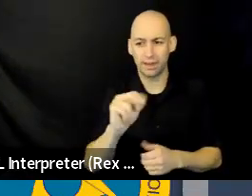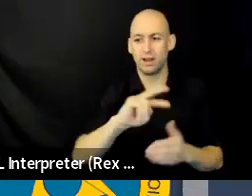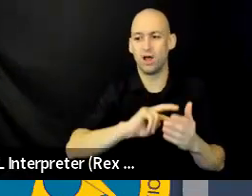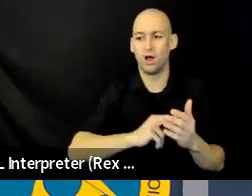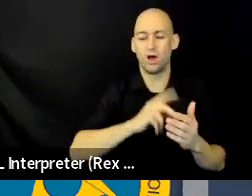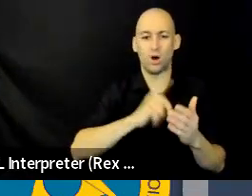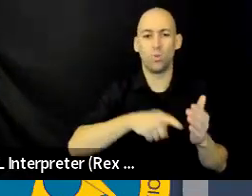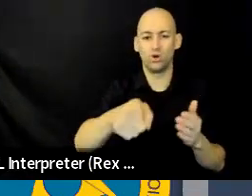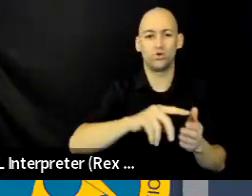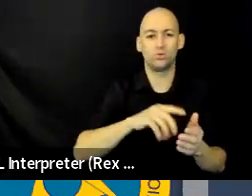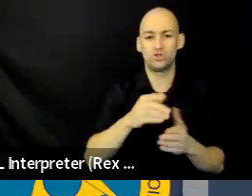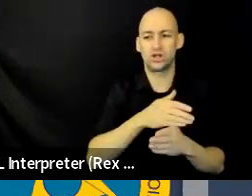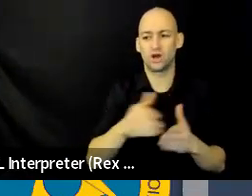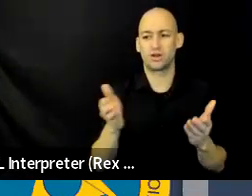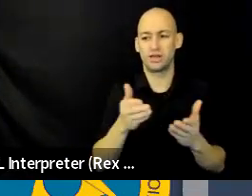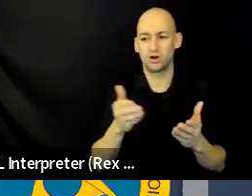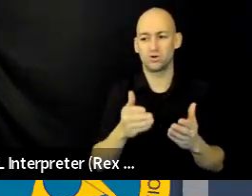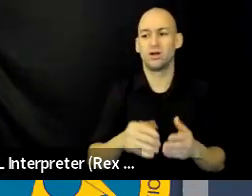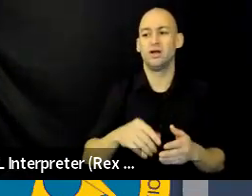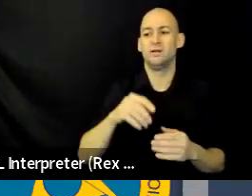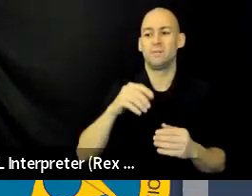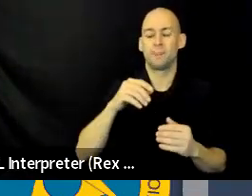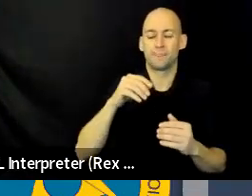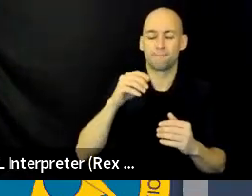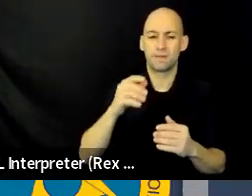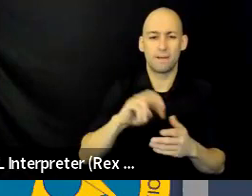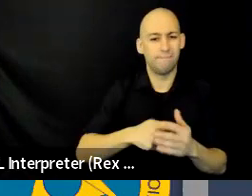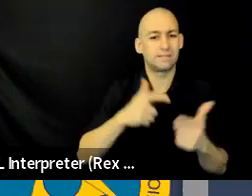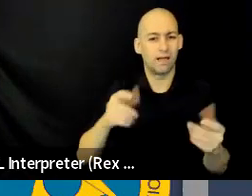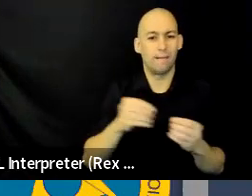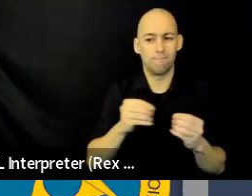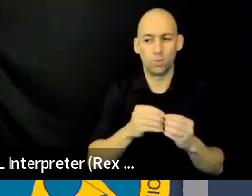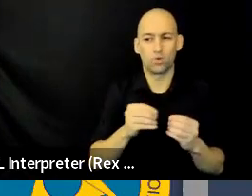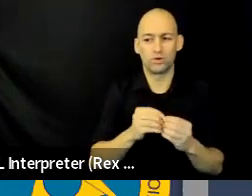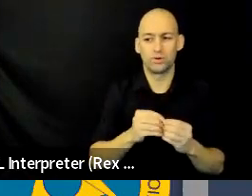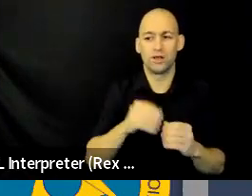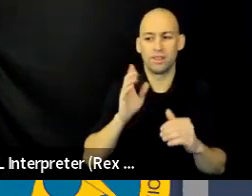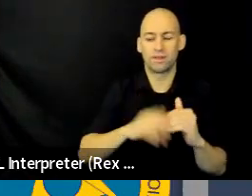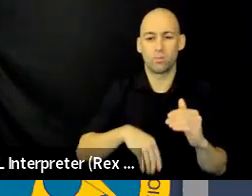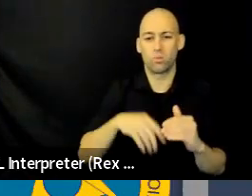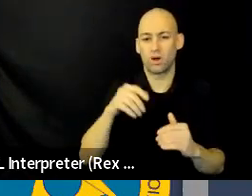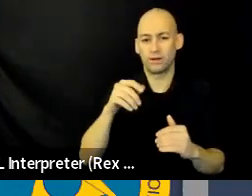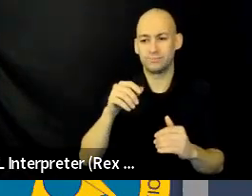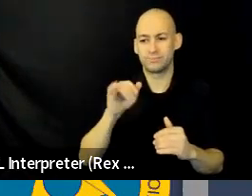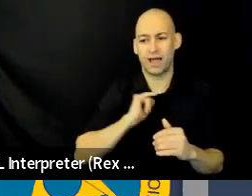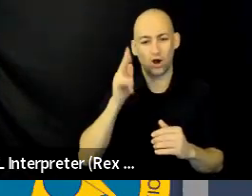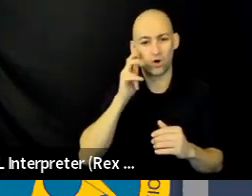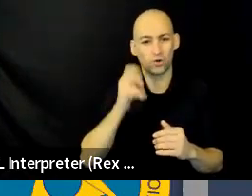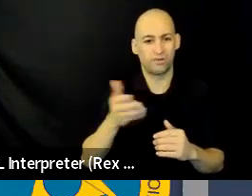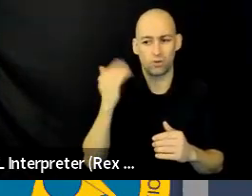lot more to me than a lot of what I heard earlier. I'm not here to attack anybody, but I got to tell you, it meant a whole